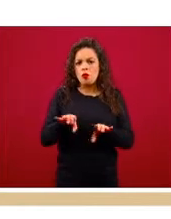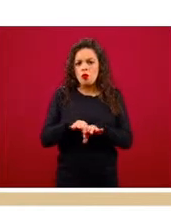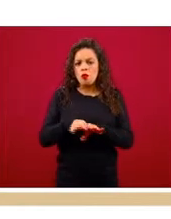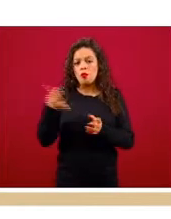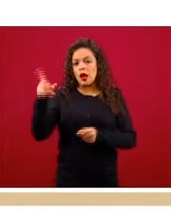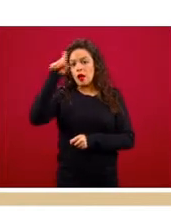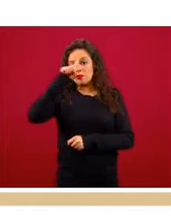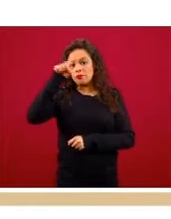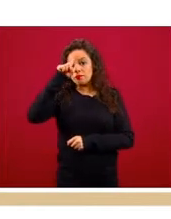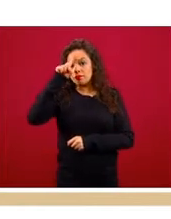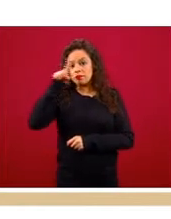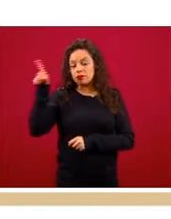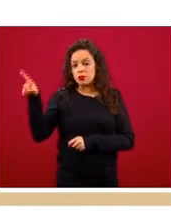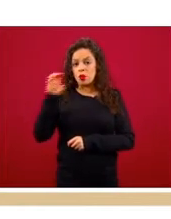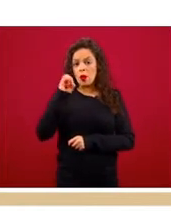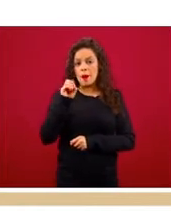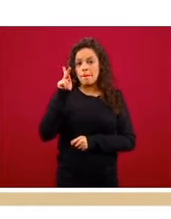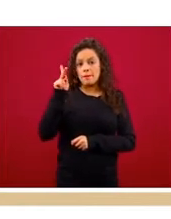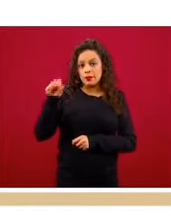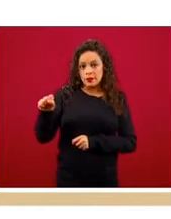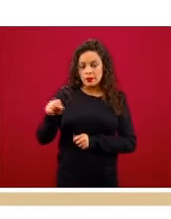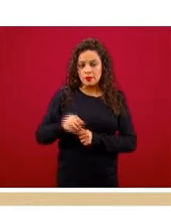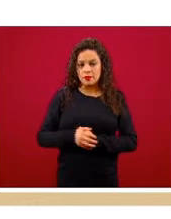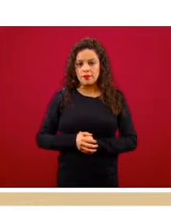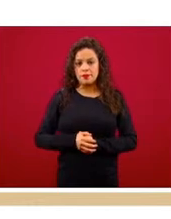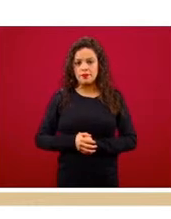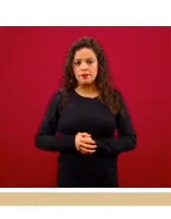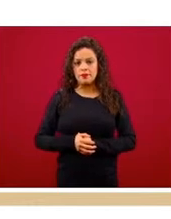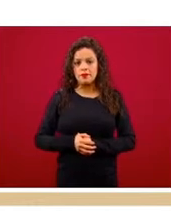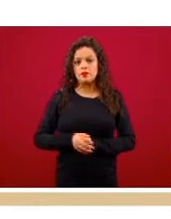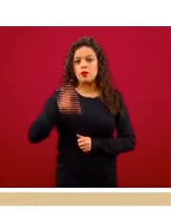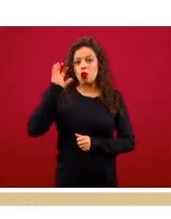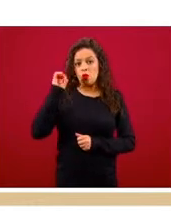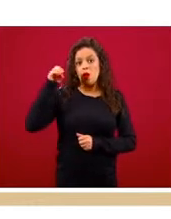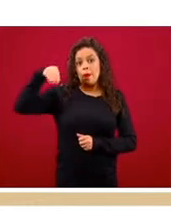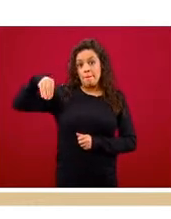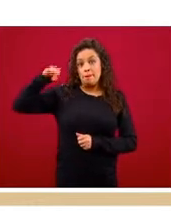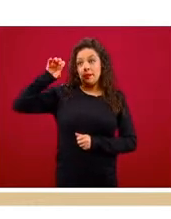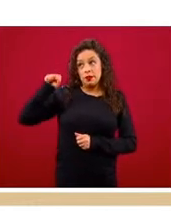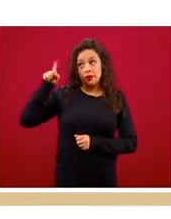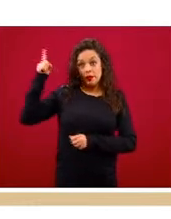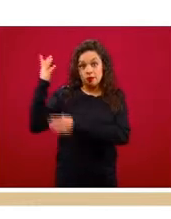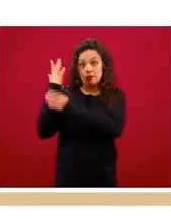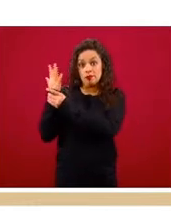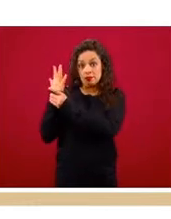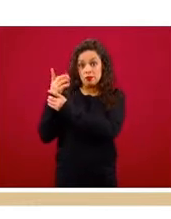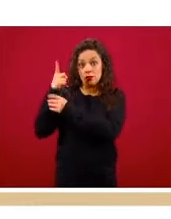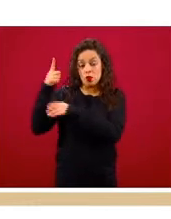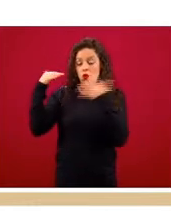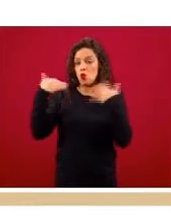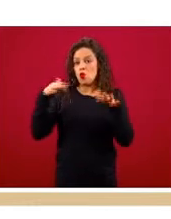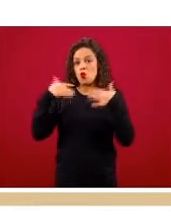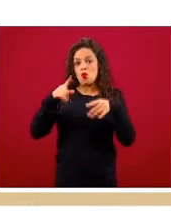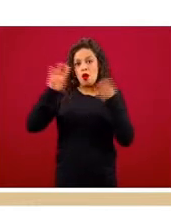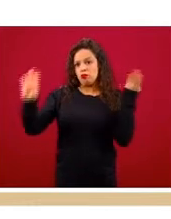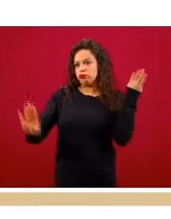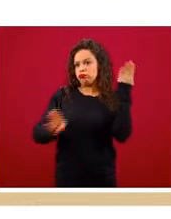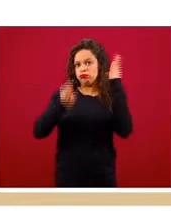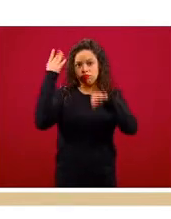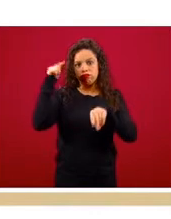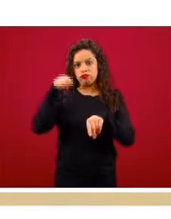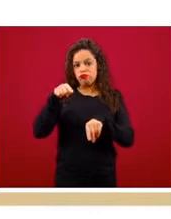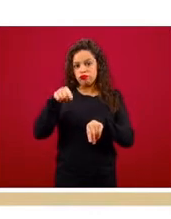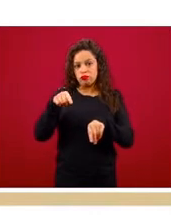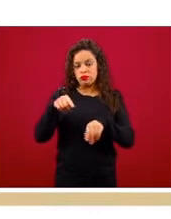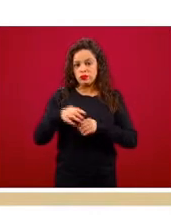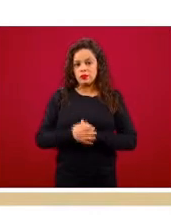Pan American Organization and the WHO, who are worldwide organization who define the